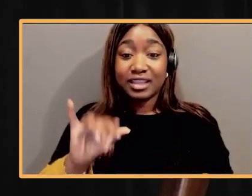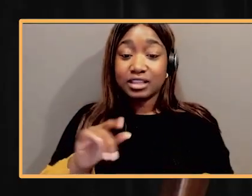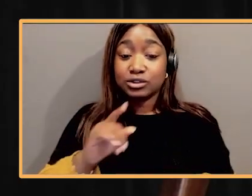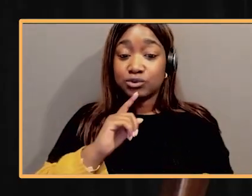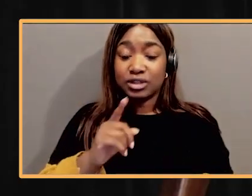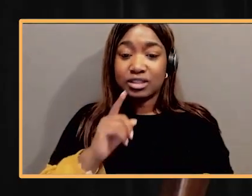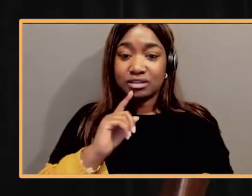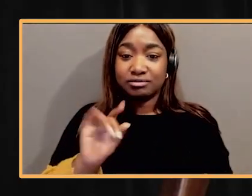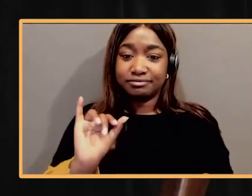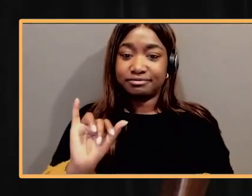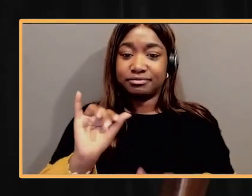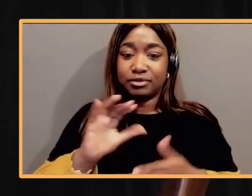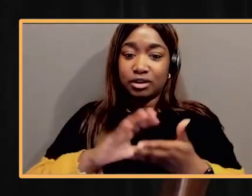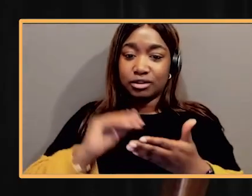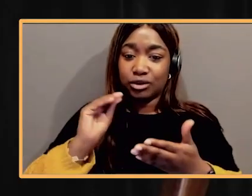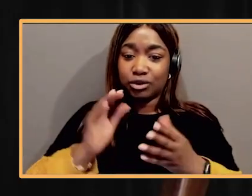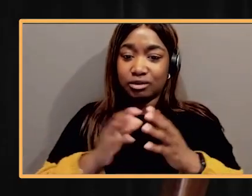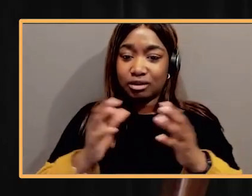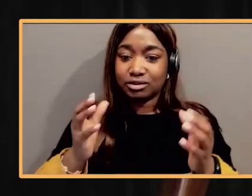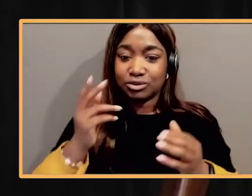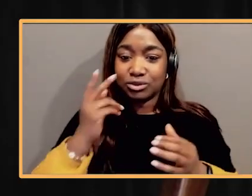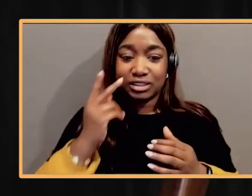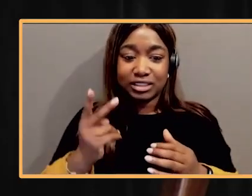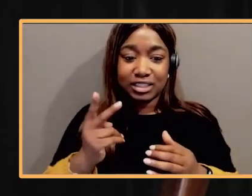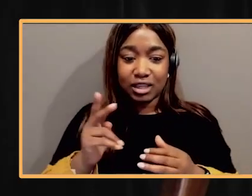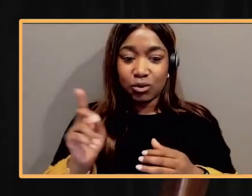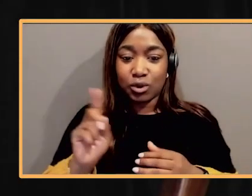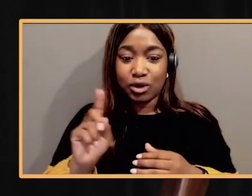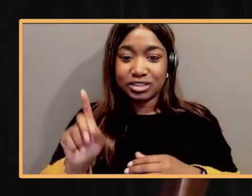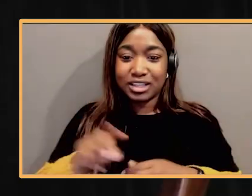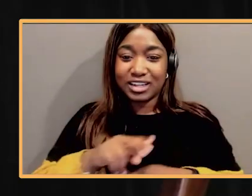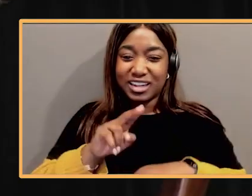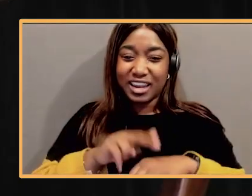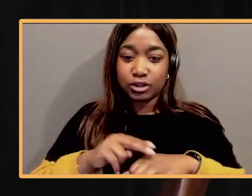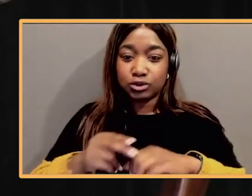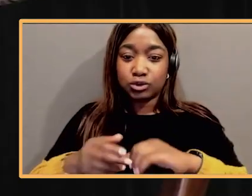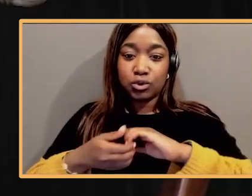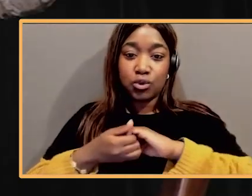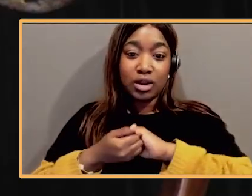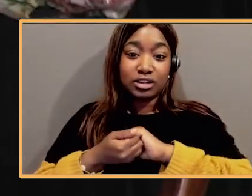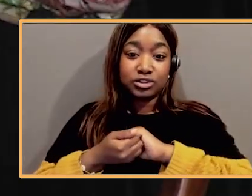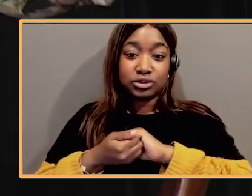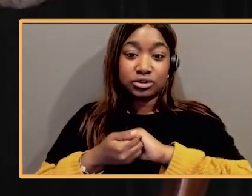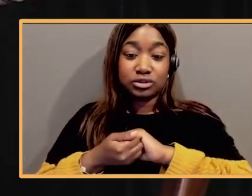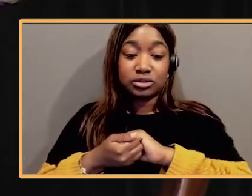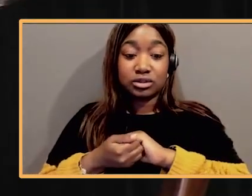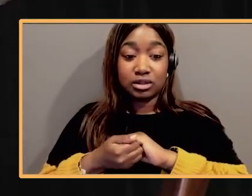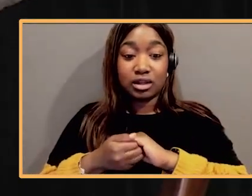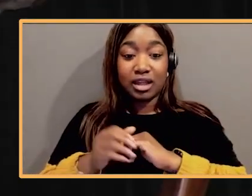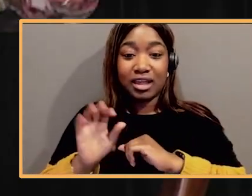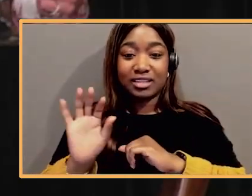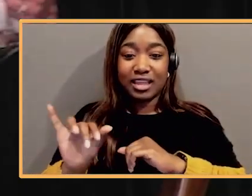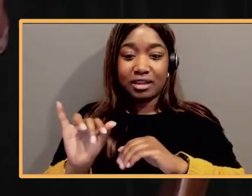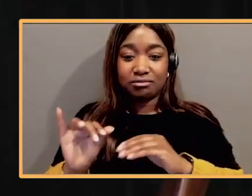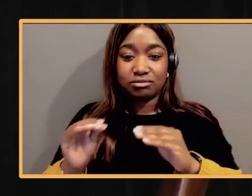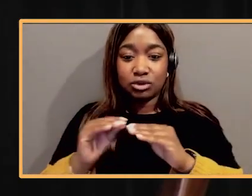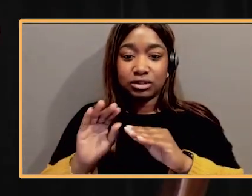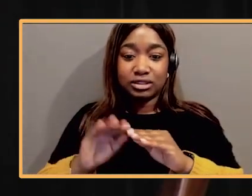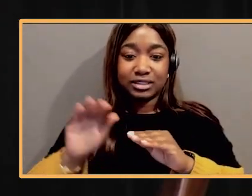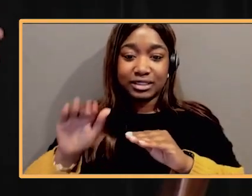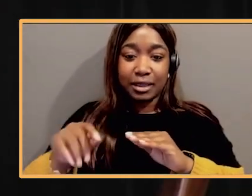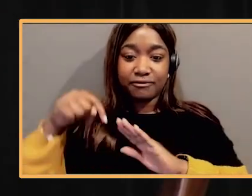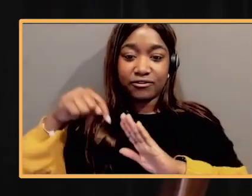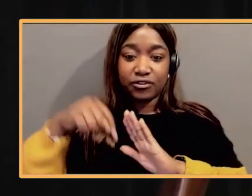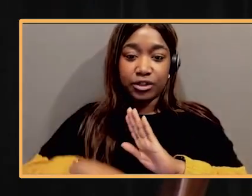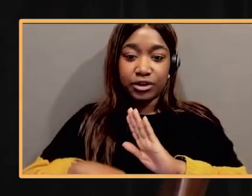where there's natural coalition. Sometimes there's one, it can take that step further, right? It's a step